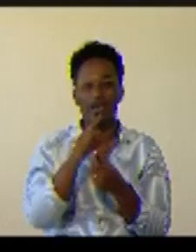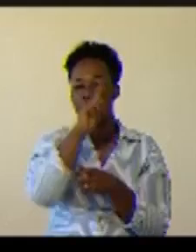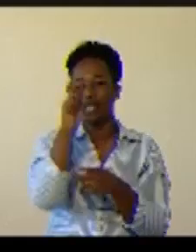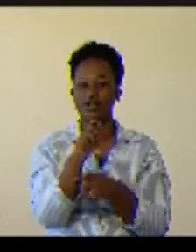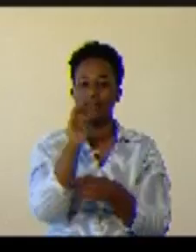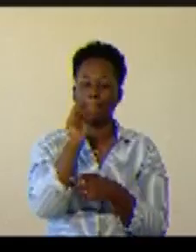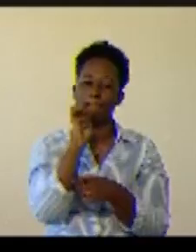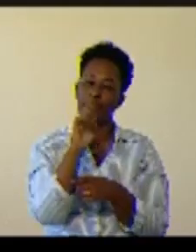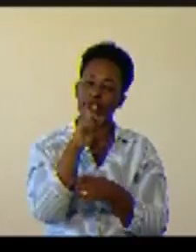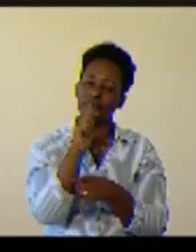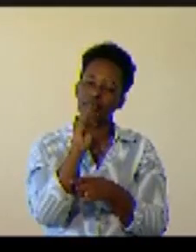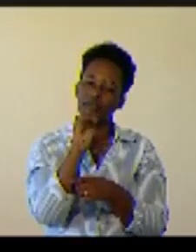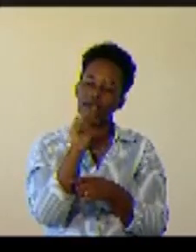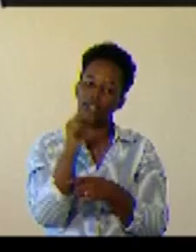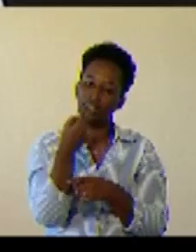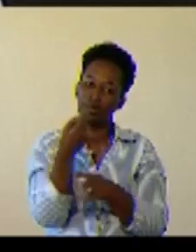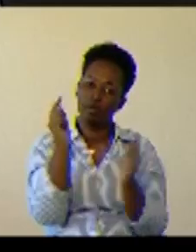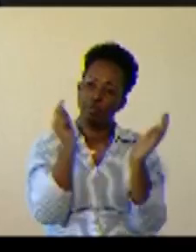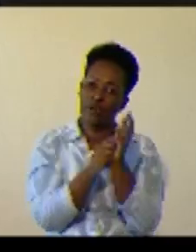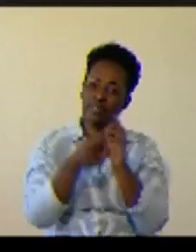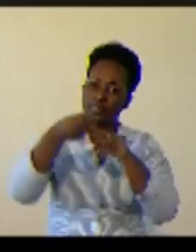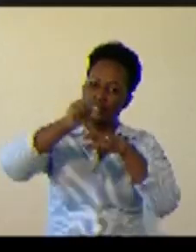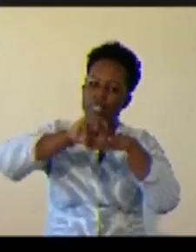melting point increase or decrease?